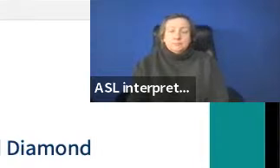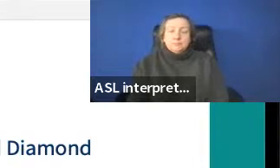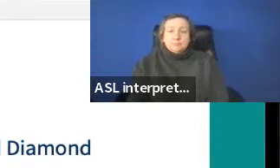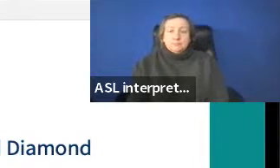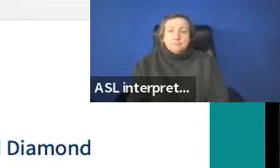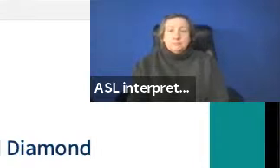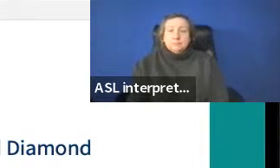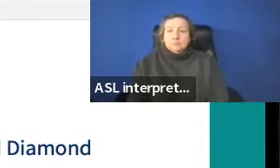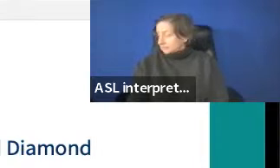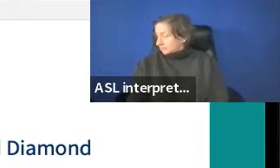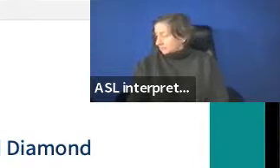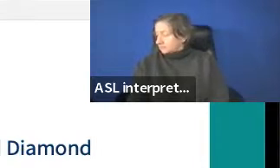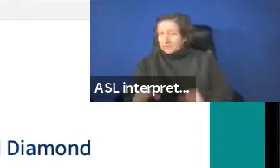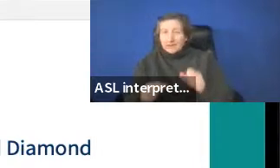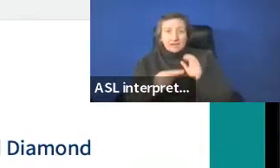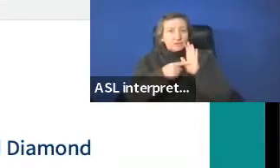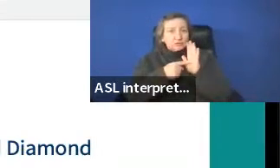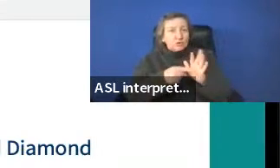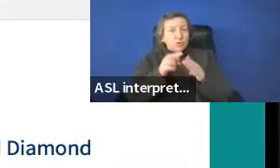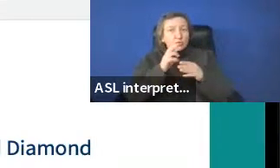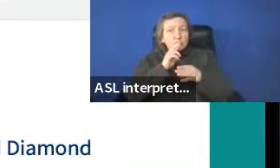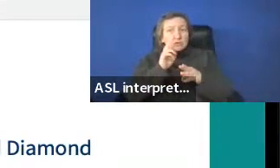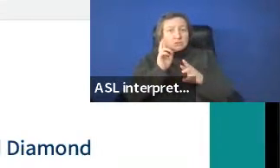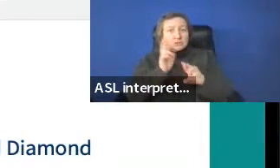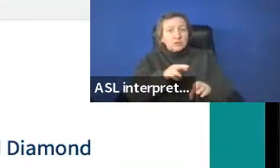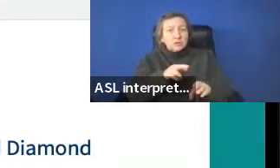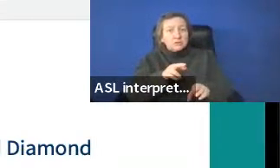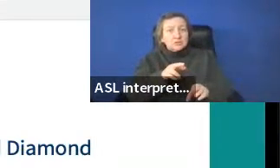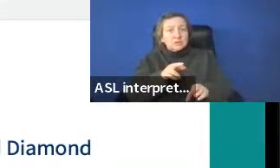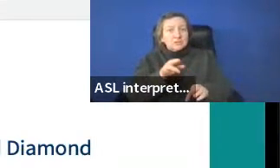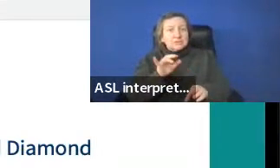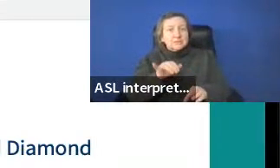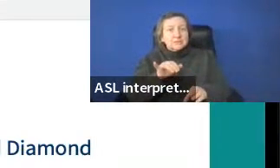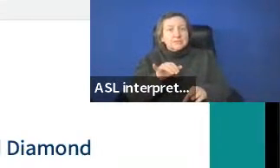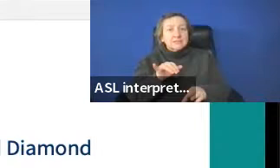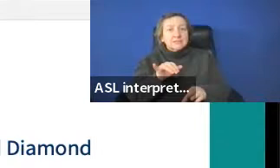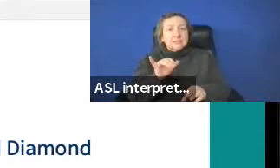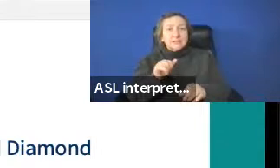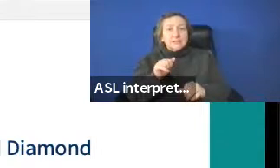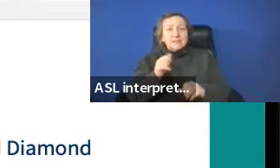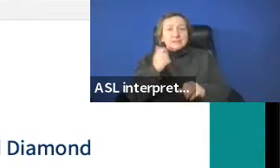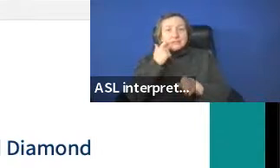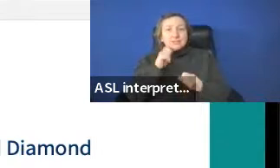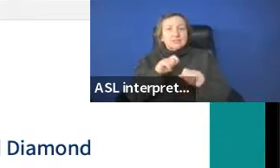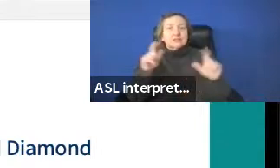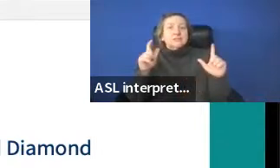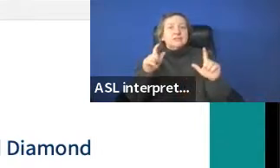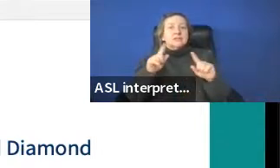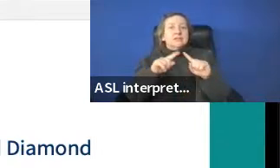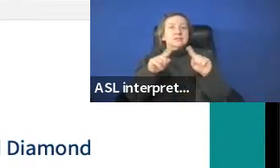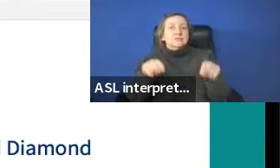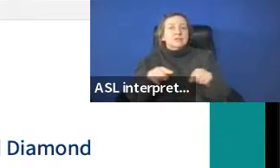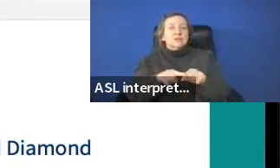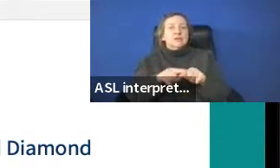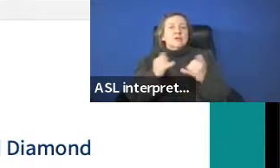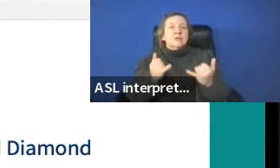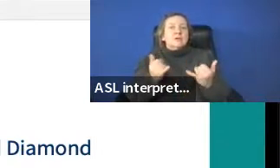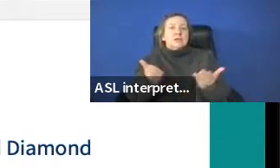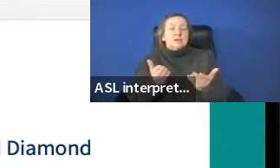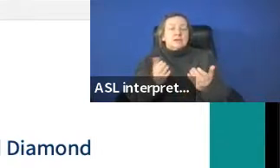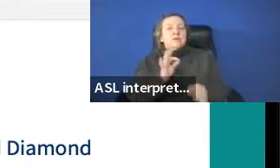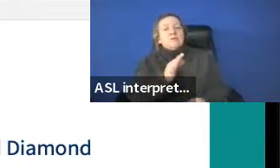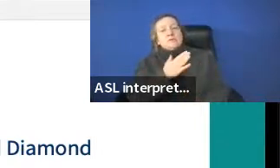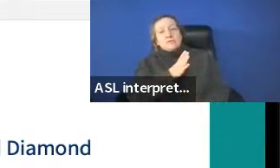Can we actually show the results to that? We just, it just was up on the screen, and there it is. There we